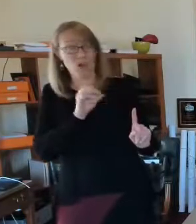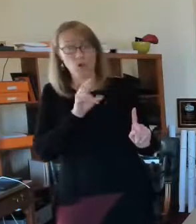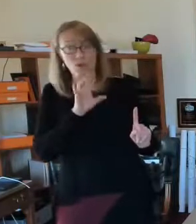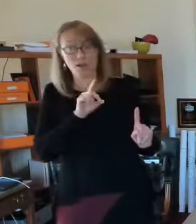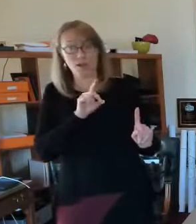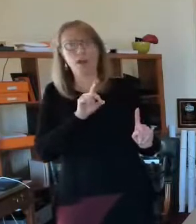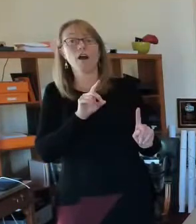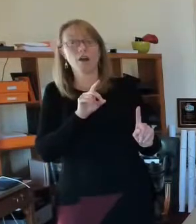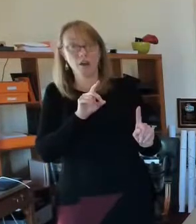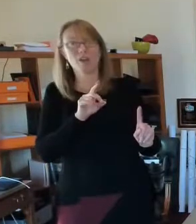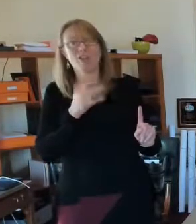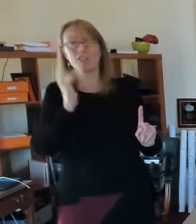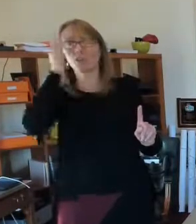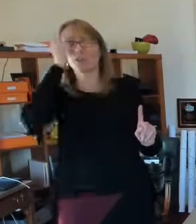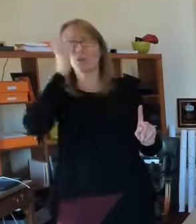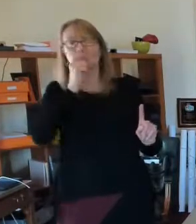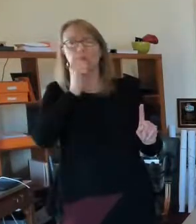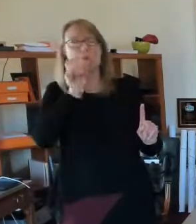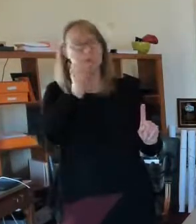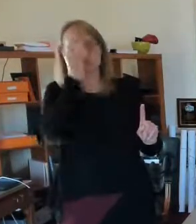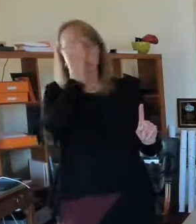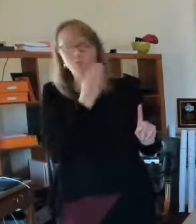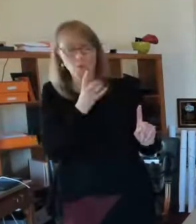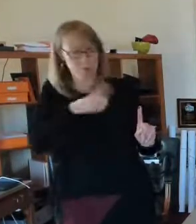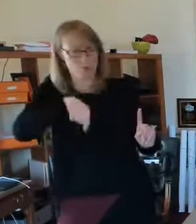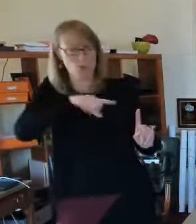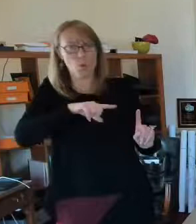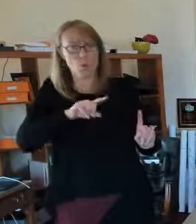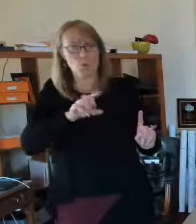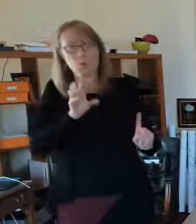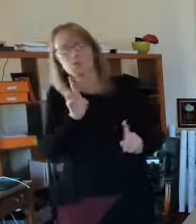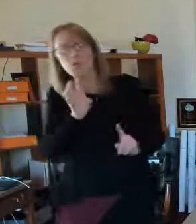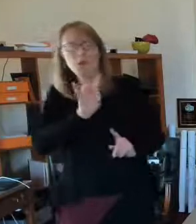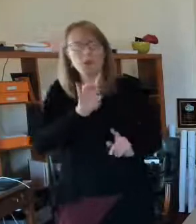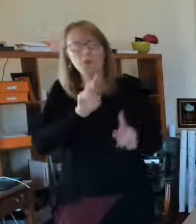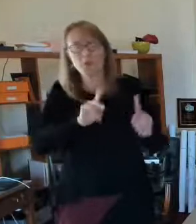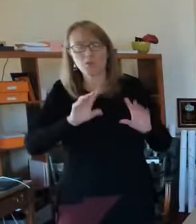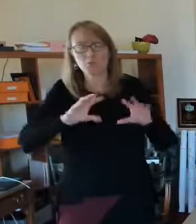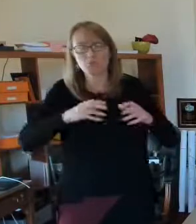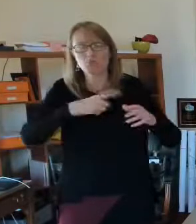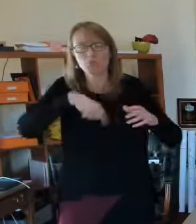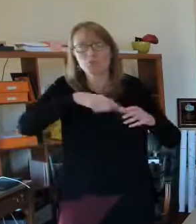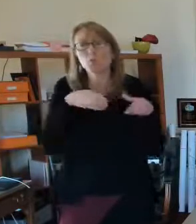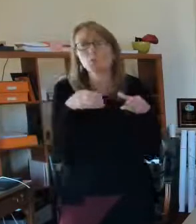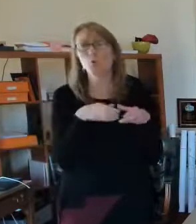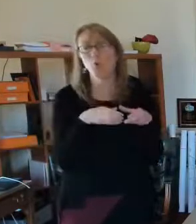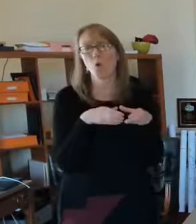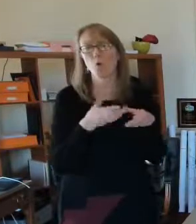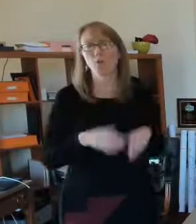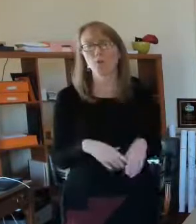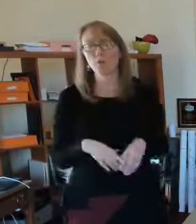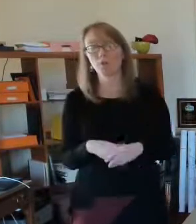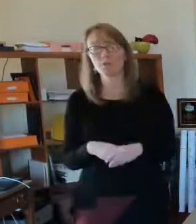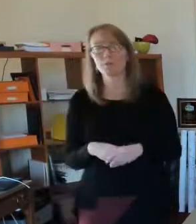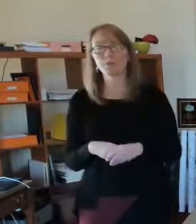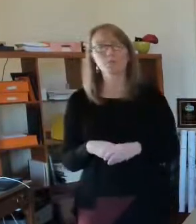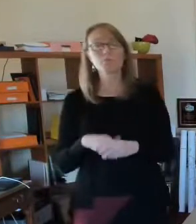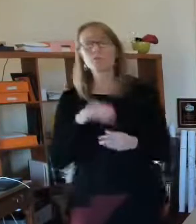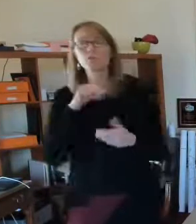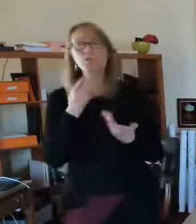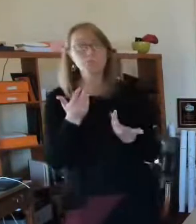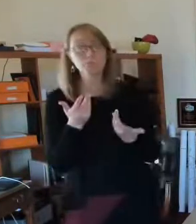people will need to quarantine at that point. So it's nothing complex. It's about keeping the group of people that you're